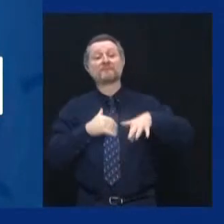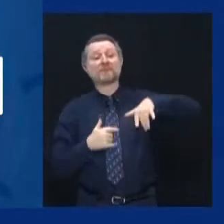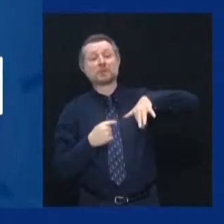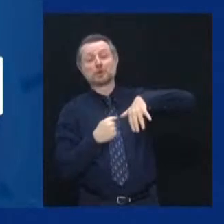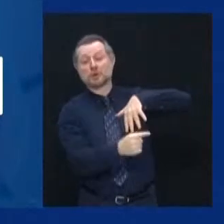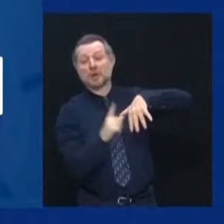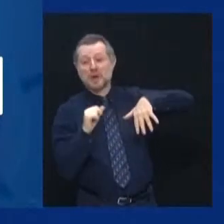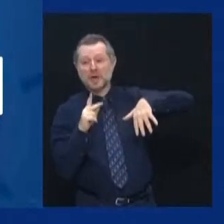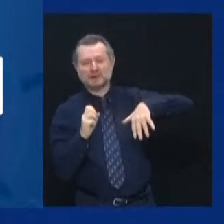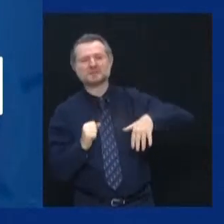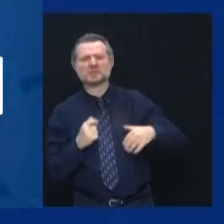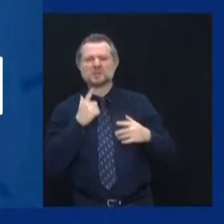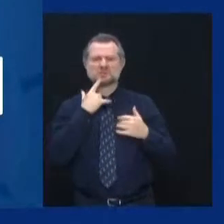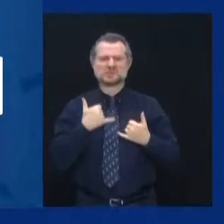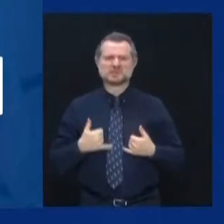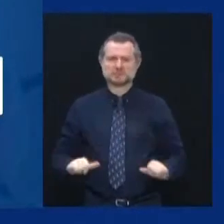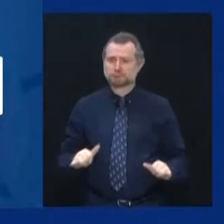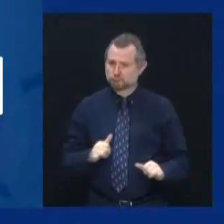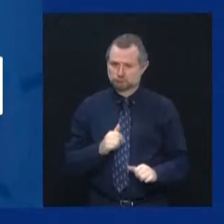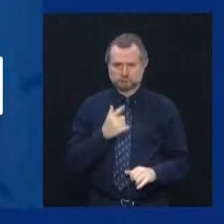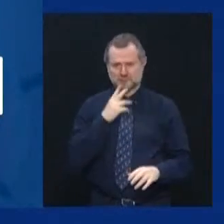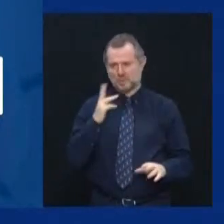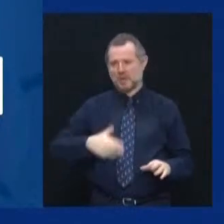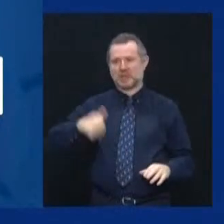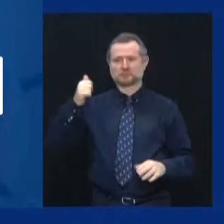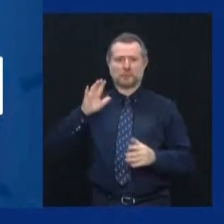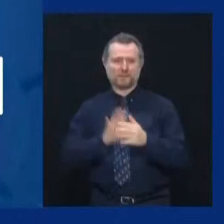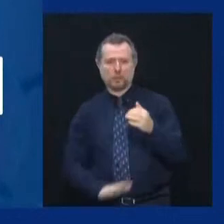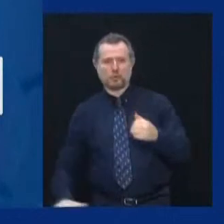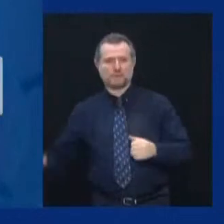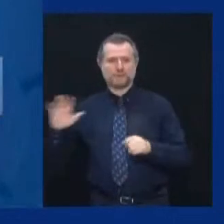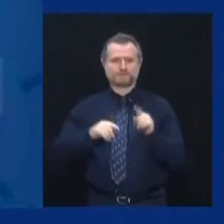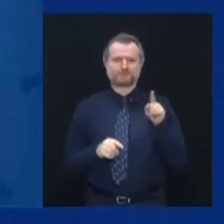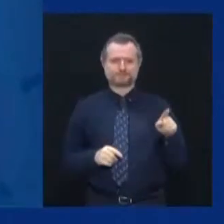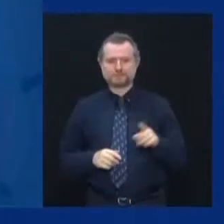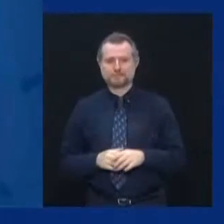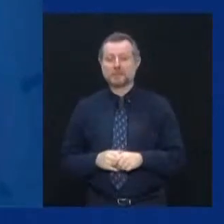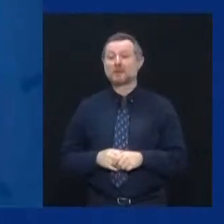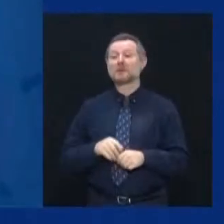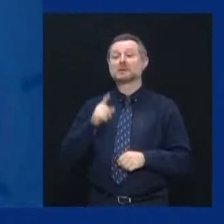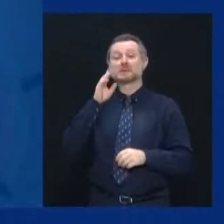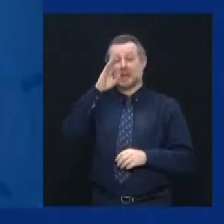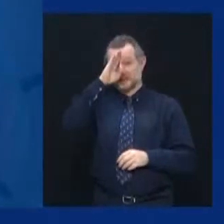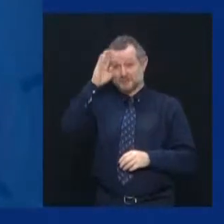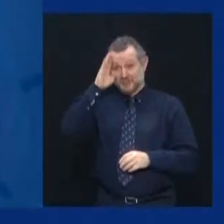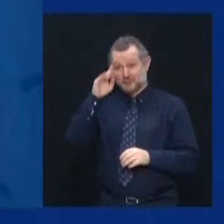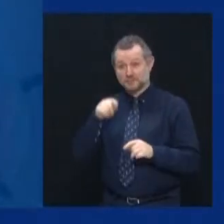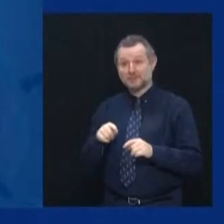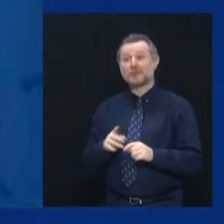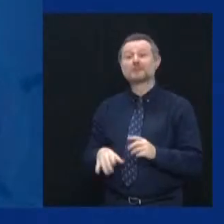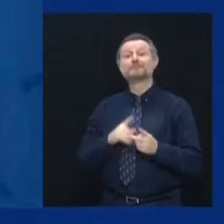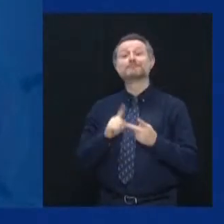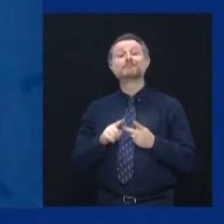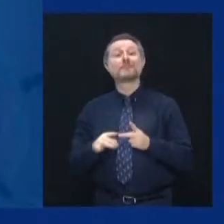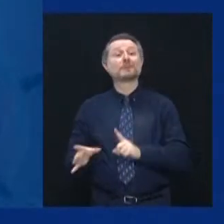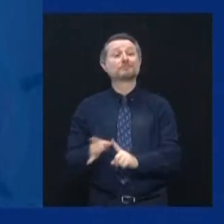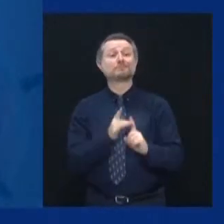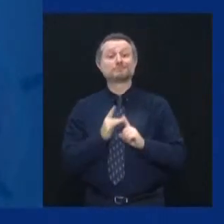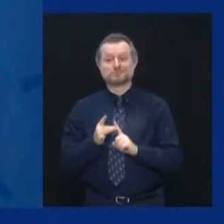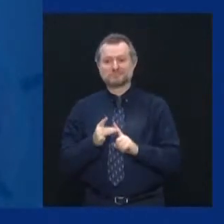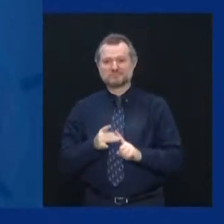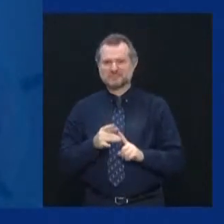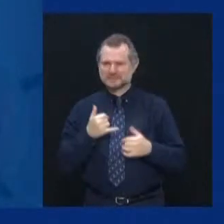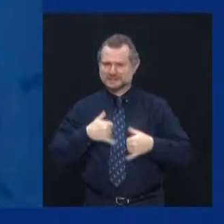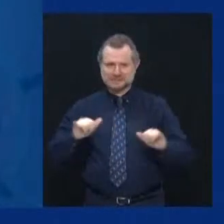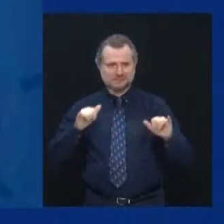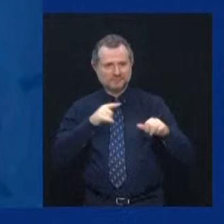still highest percent of people hospitalized. Positivity rate, still the Finger